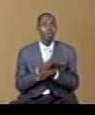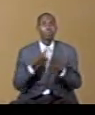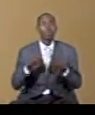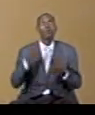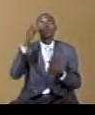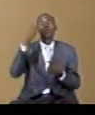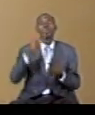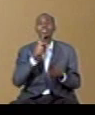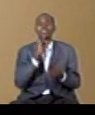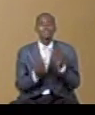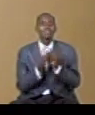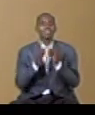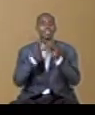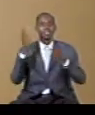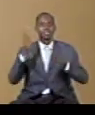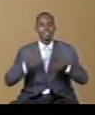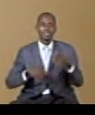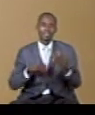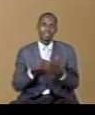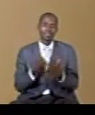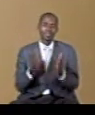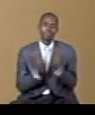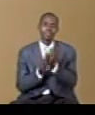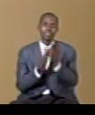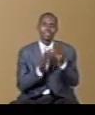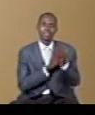it. Praise the Lord.